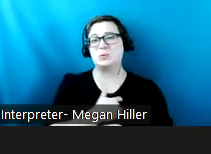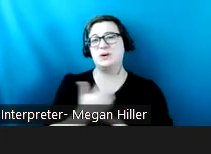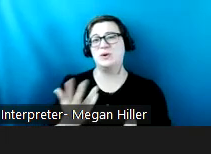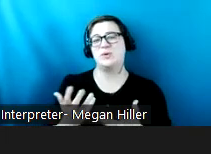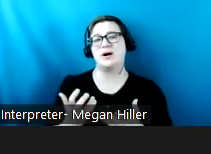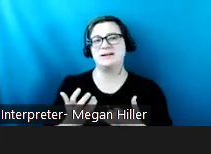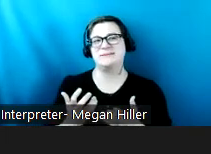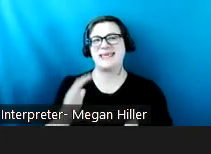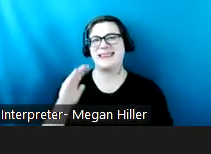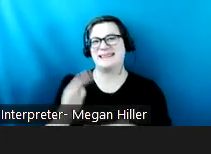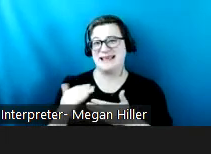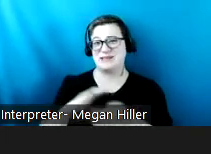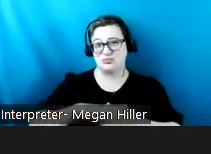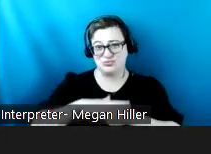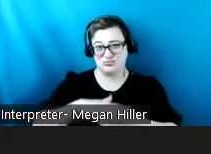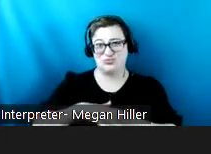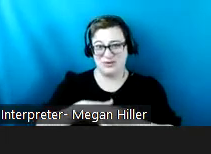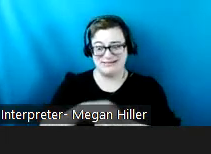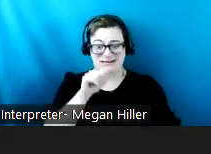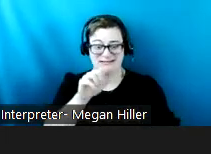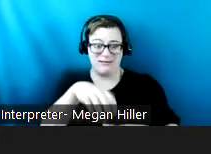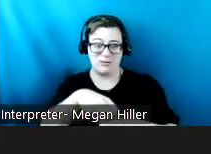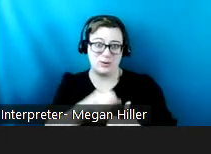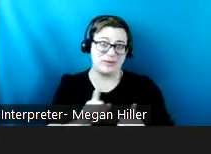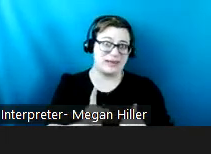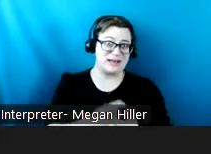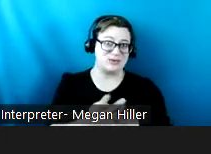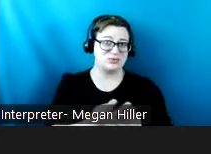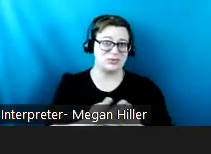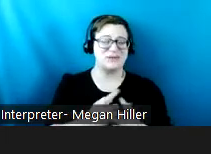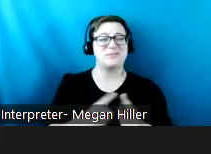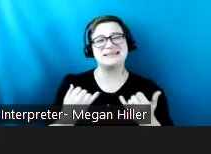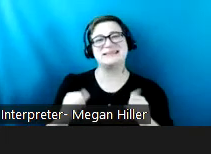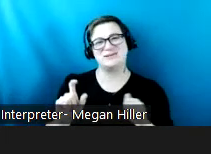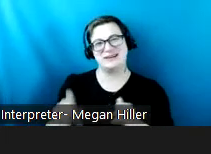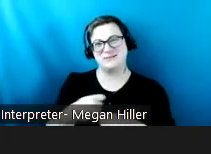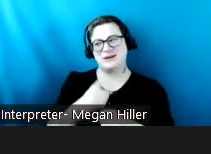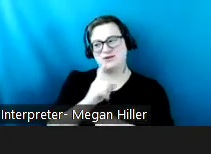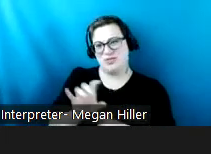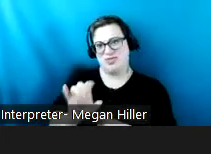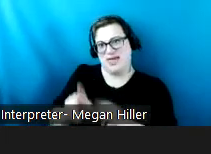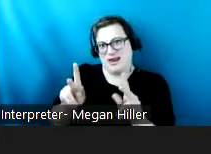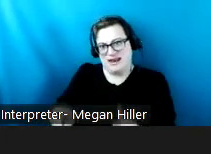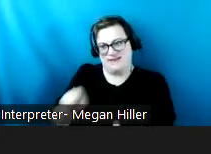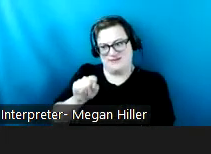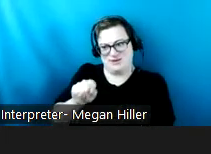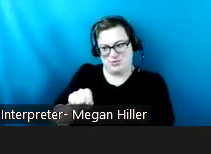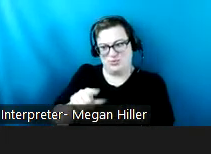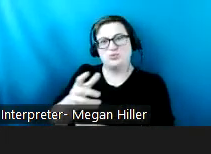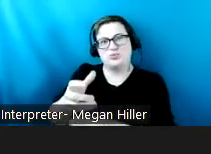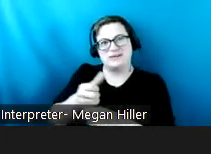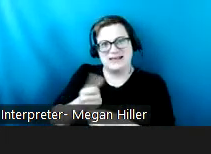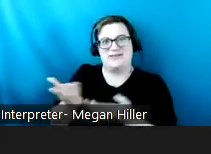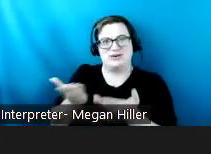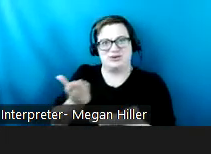a little less stressful by not having it in the initial screening, but we still wanted to make sure that that individual is receiving those